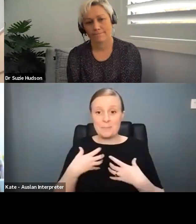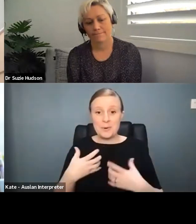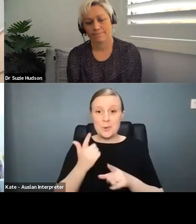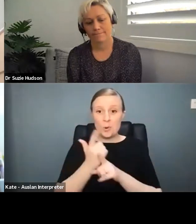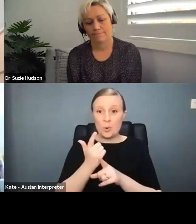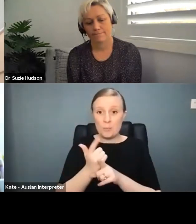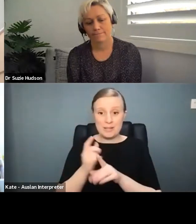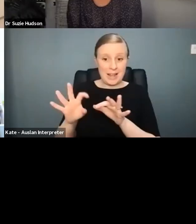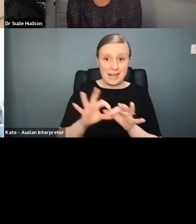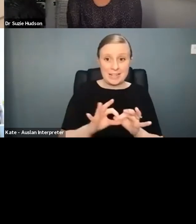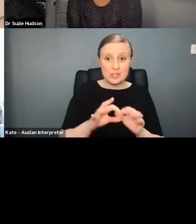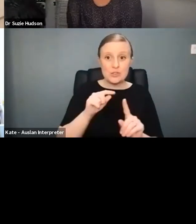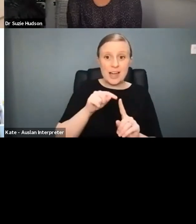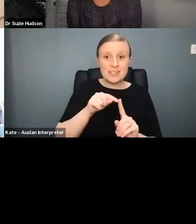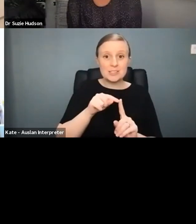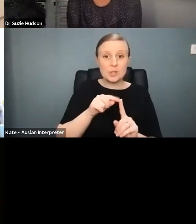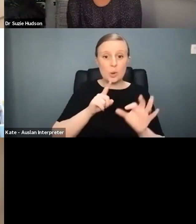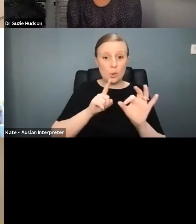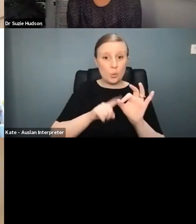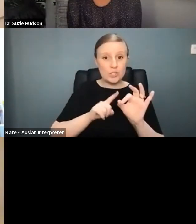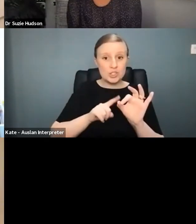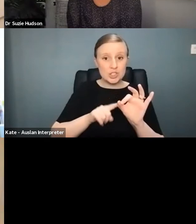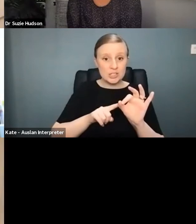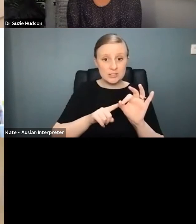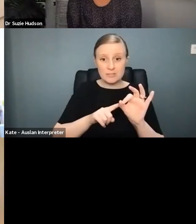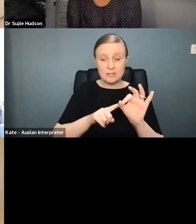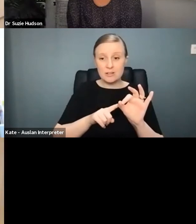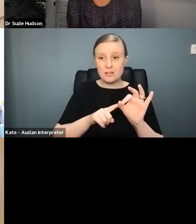with that final question from either of you about,